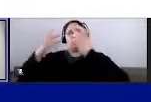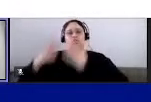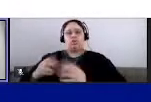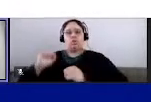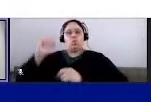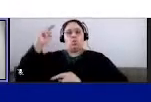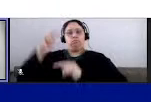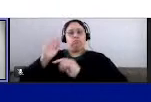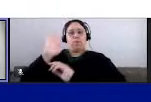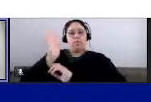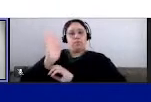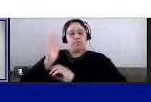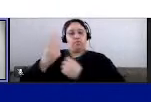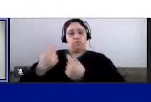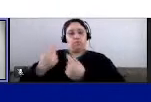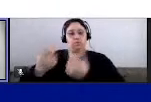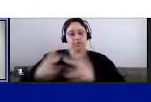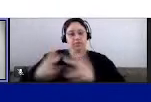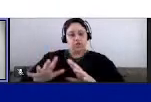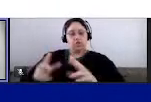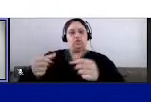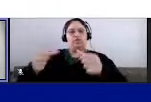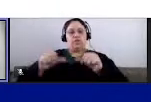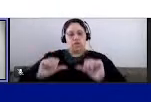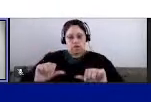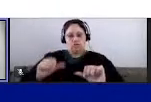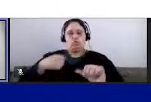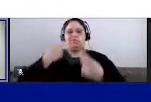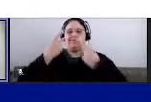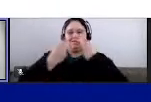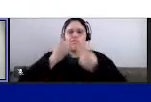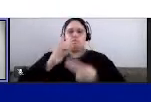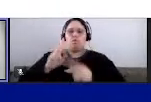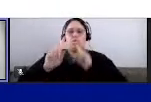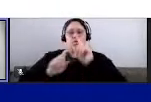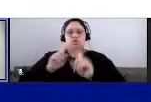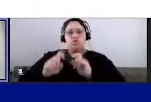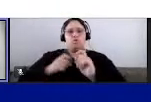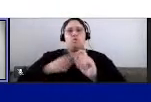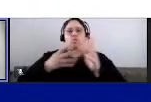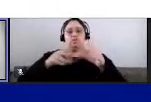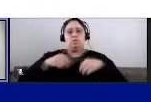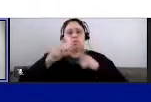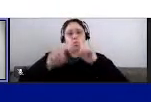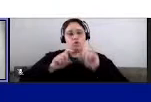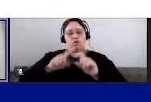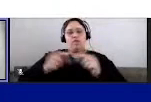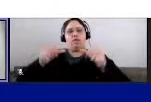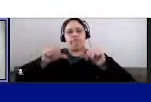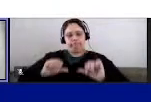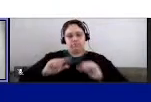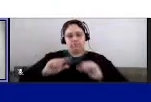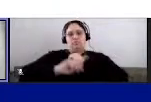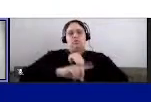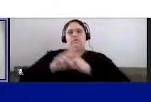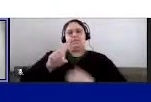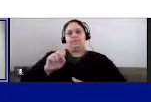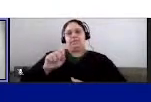brief. Then we will look at questions or take questions from there, and then we'll move on to